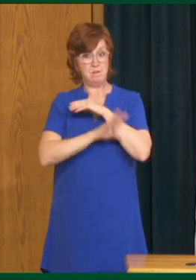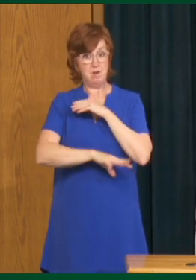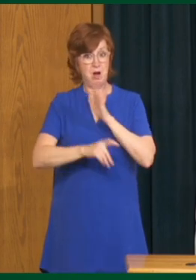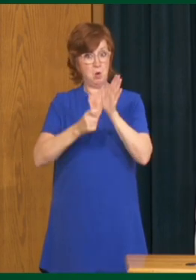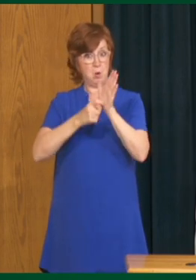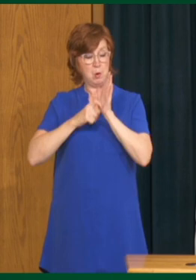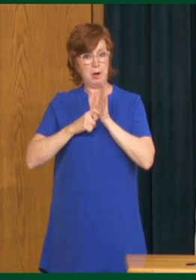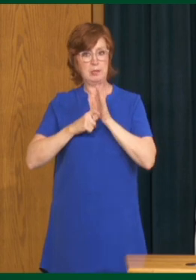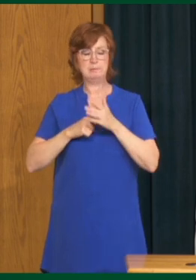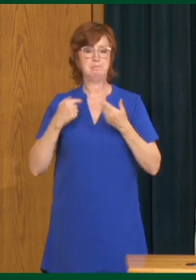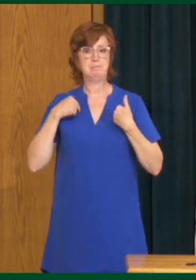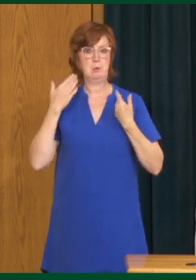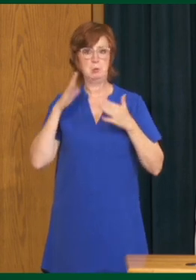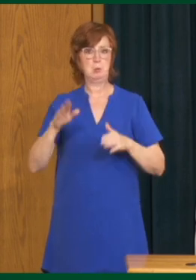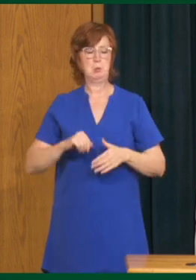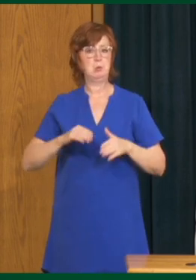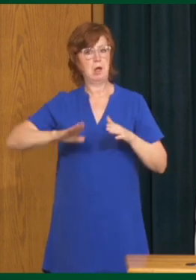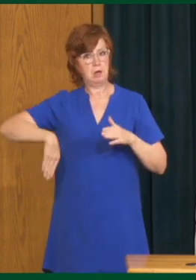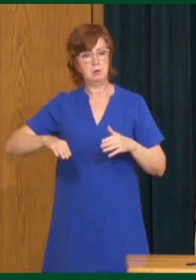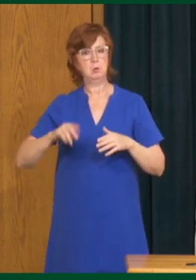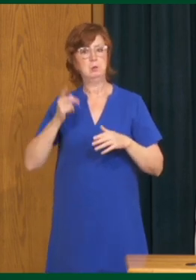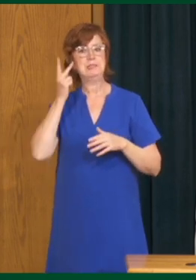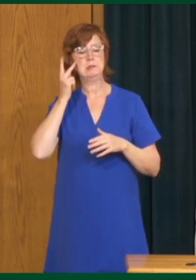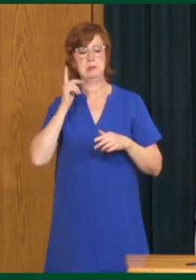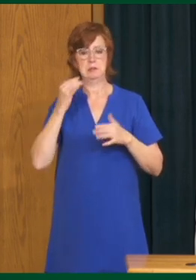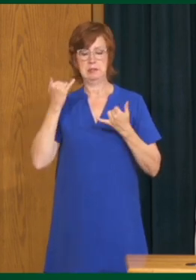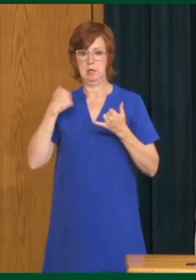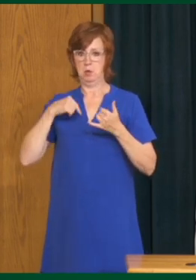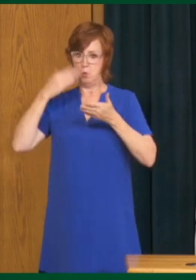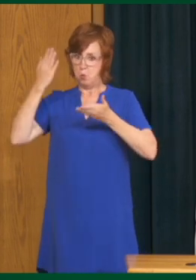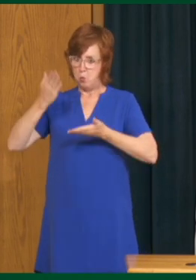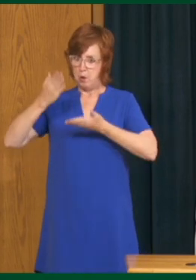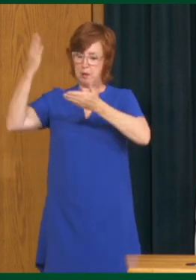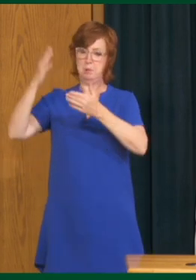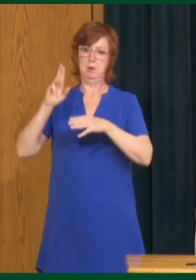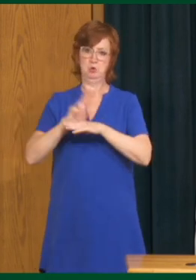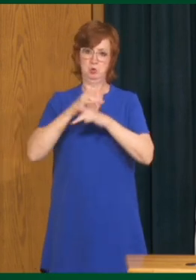think, just having it as a recommendation is good, and